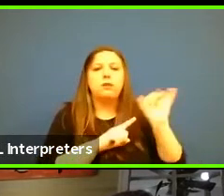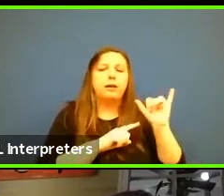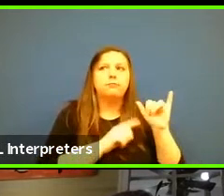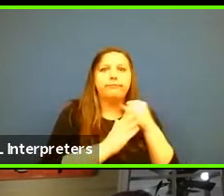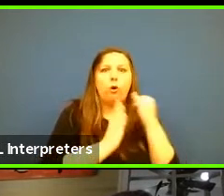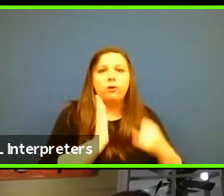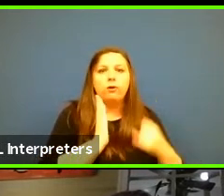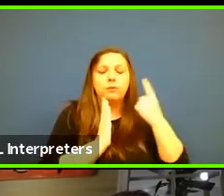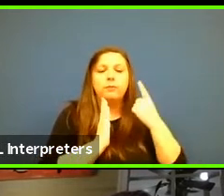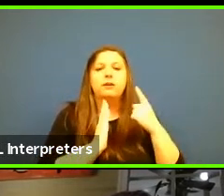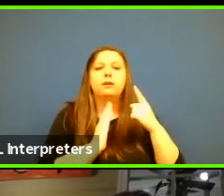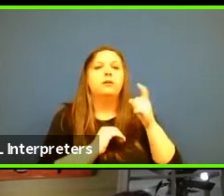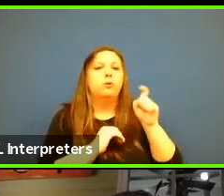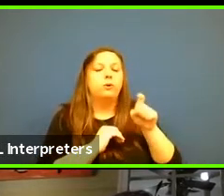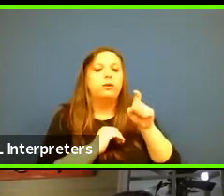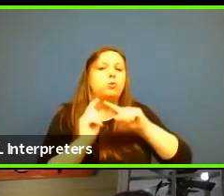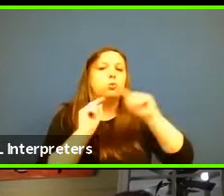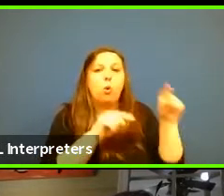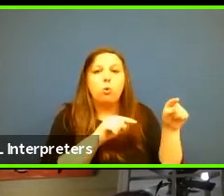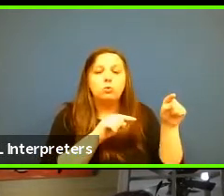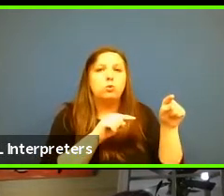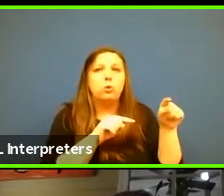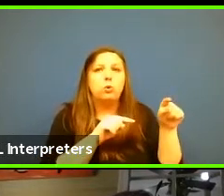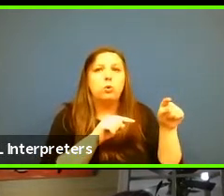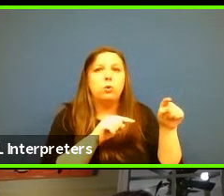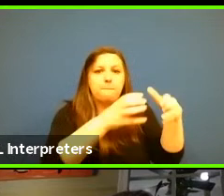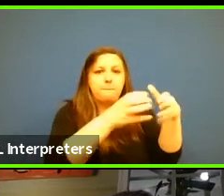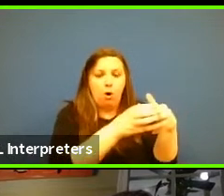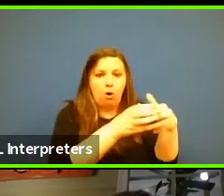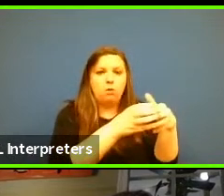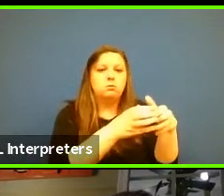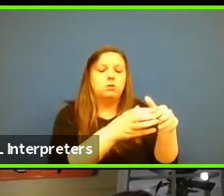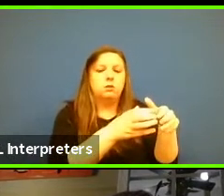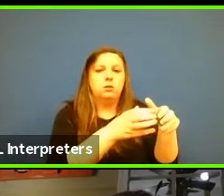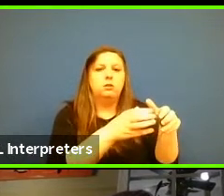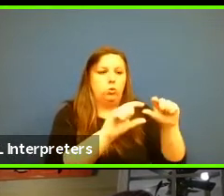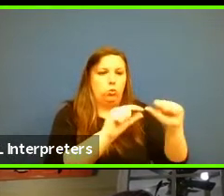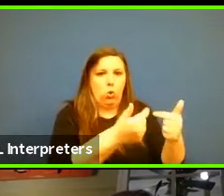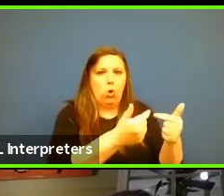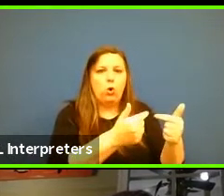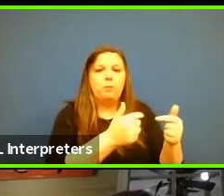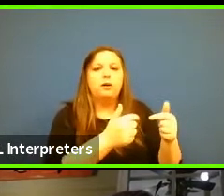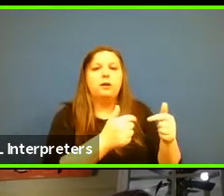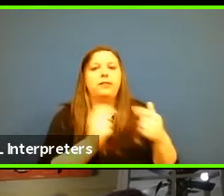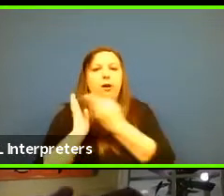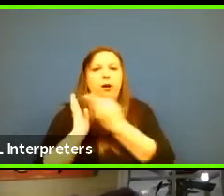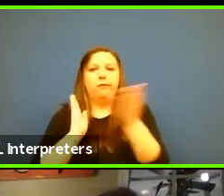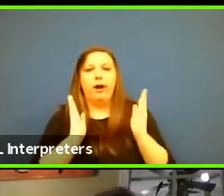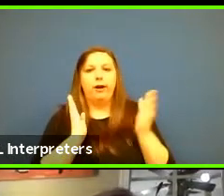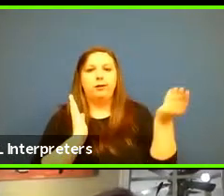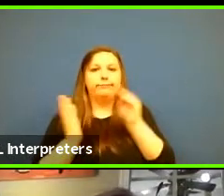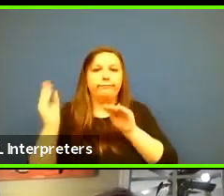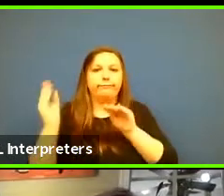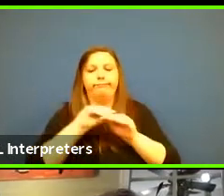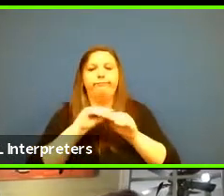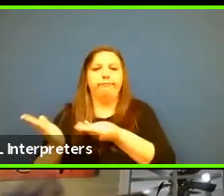like that, or needed to go to a small group instruction, they could take their personal divider with them. Yeah.